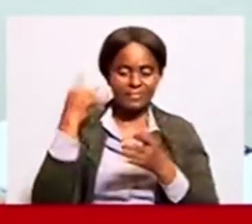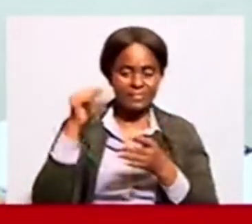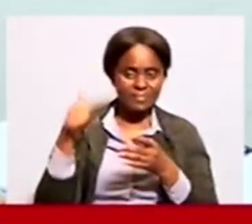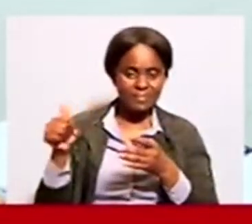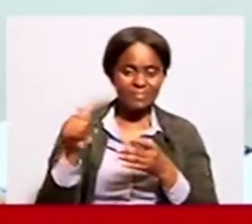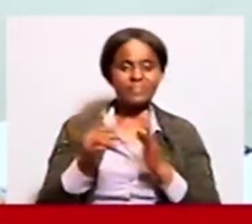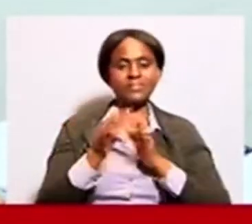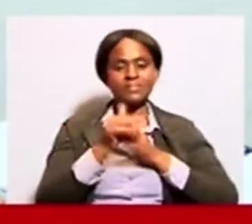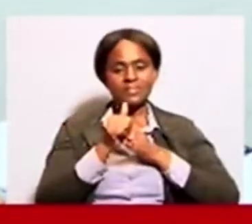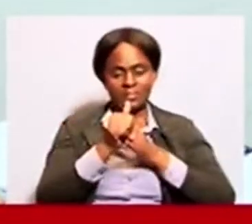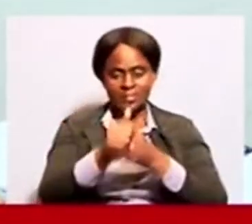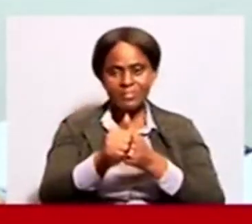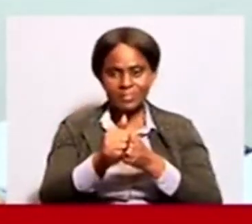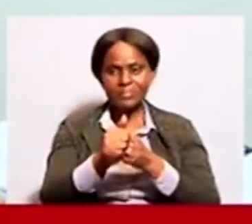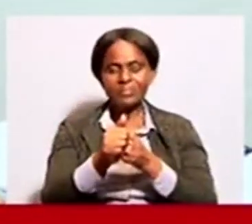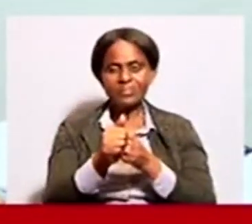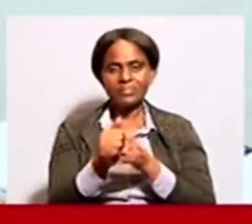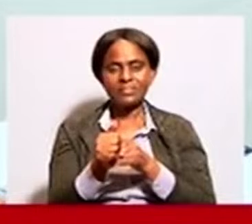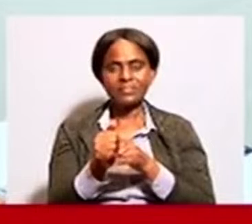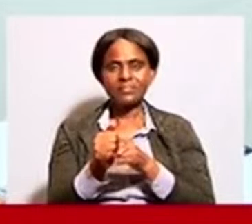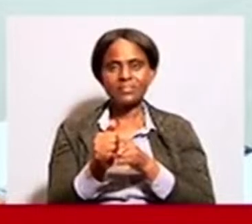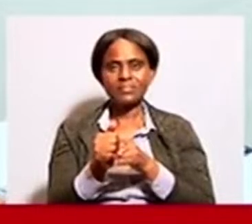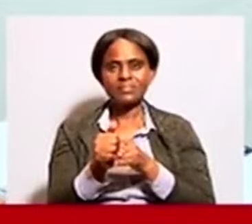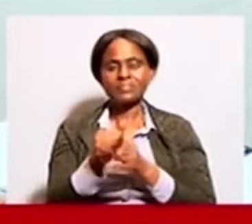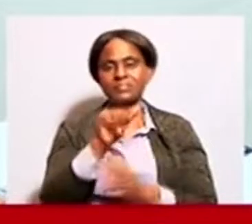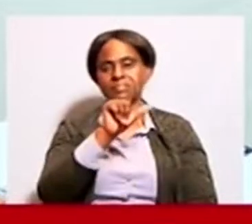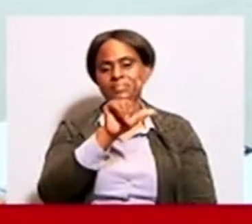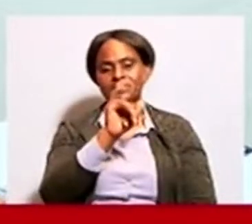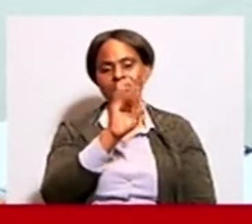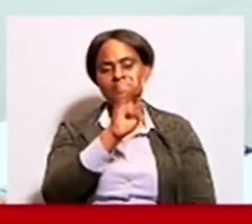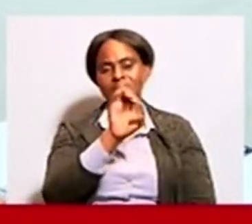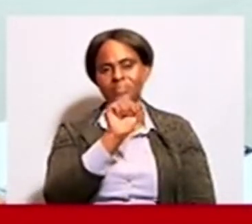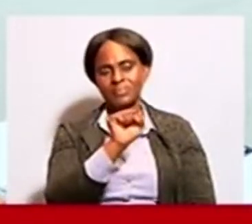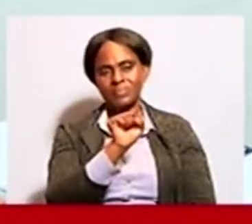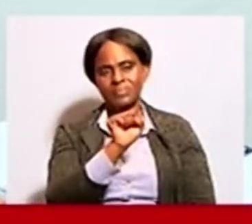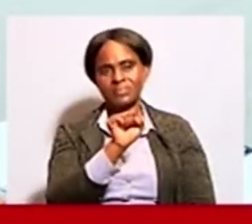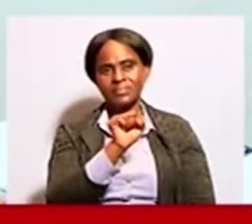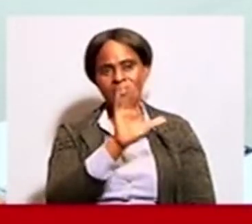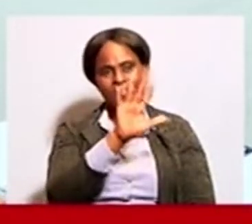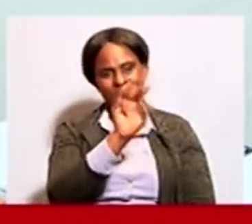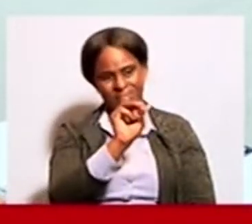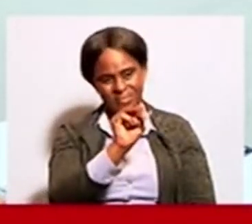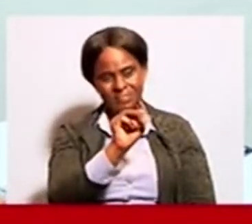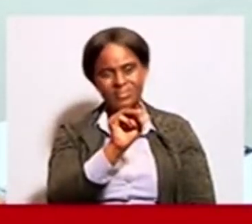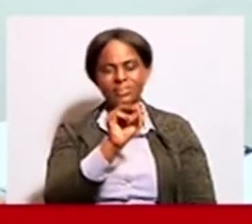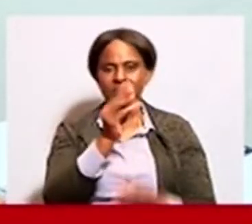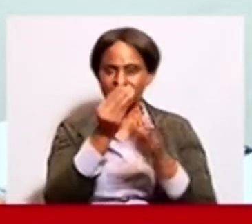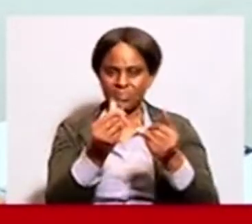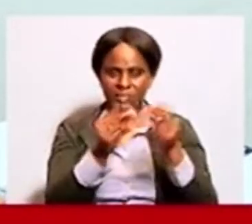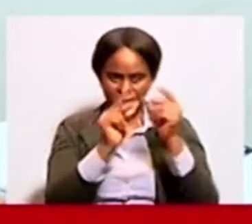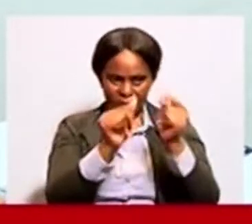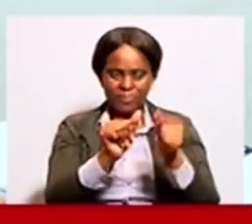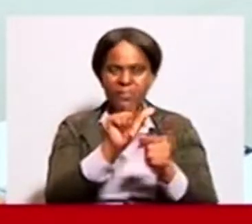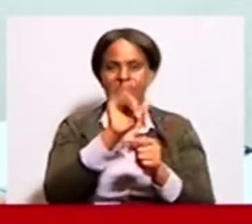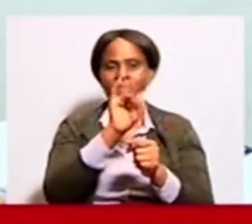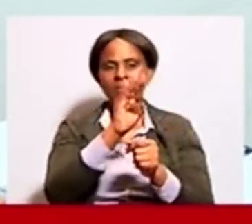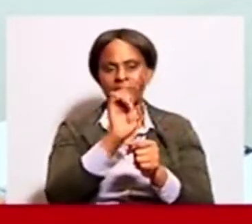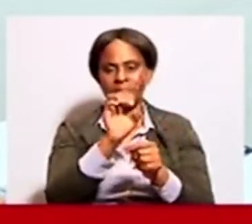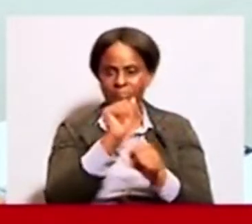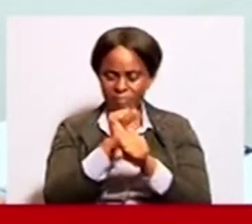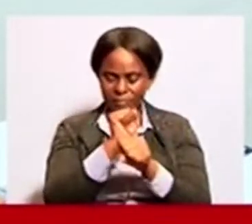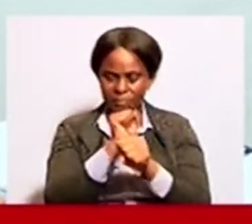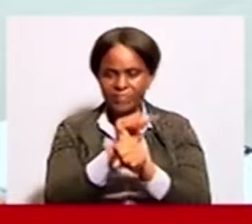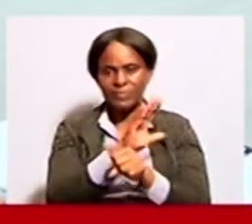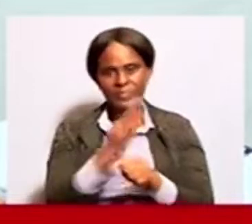drive up to Libes, 5 minutes or less, you are there. Do your job,